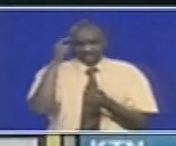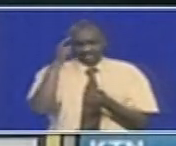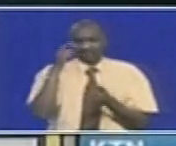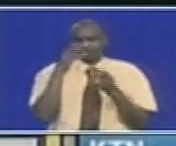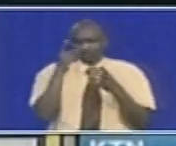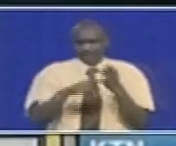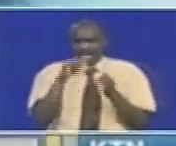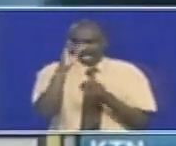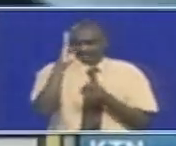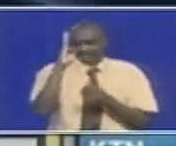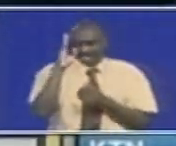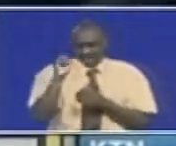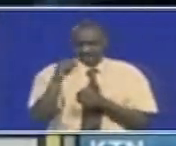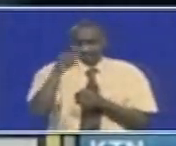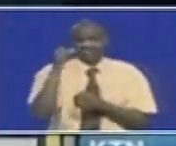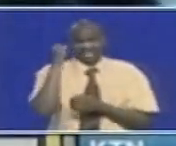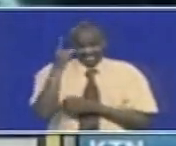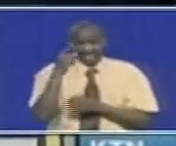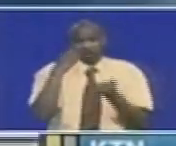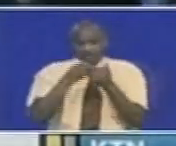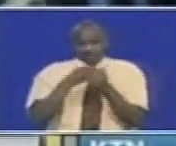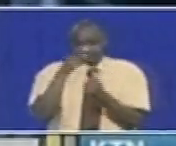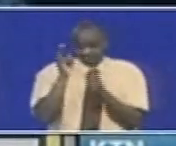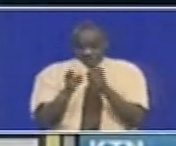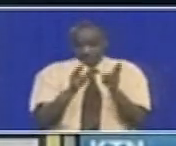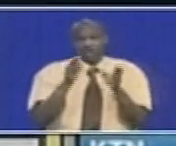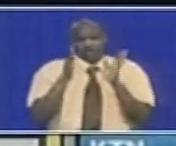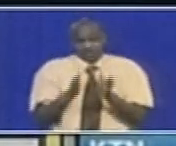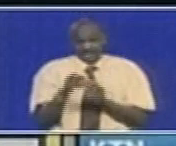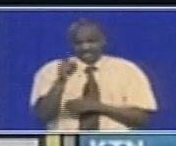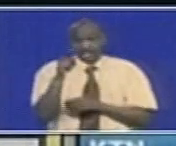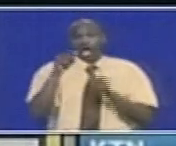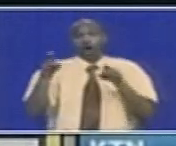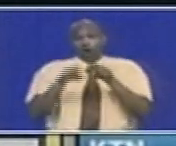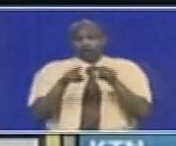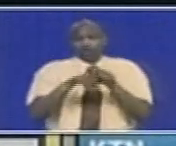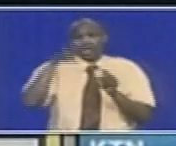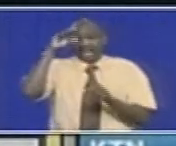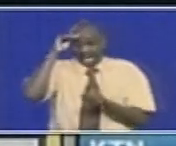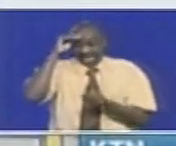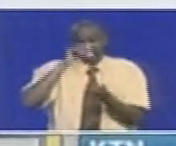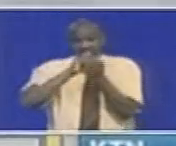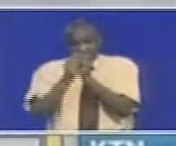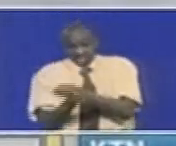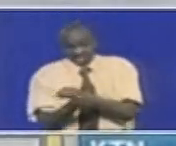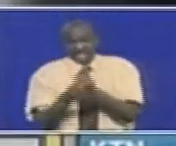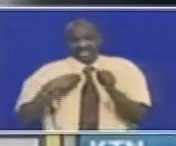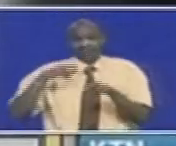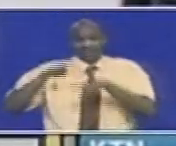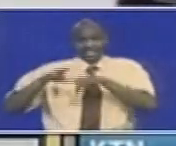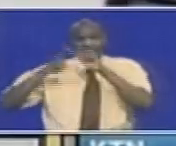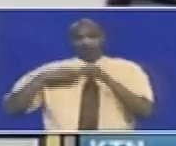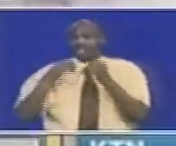IBM-run system not only understands the complexity of normal human lingo, it can also learn, adapt, and change depending on the